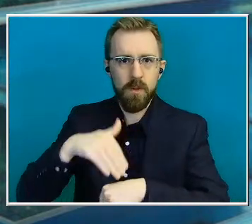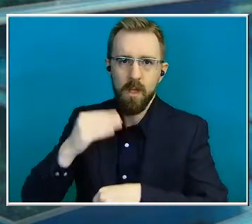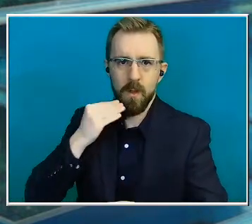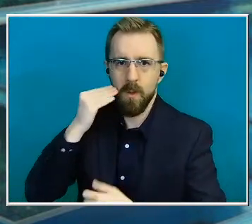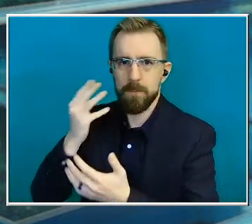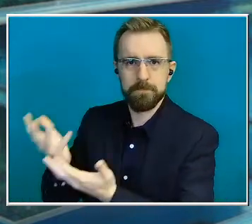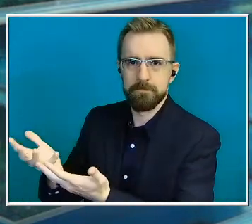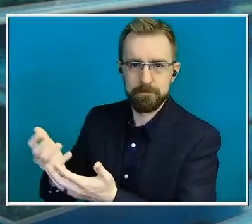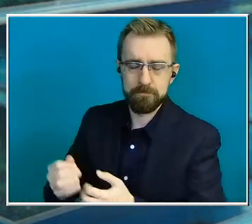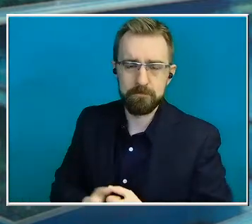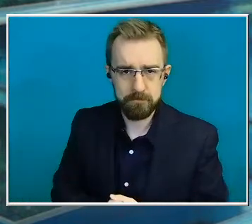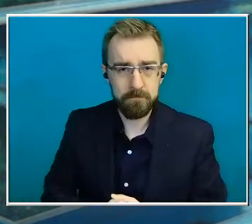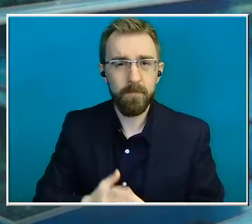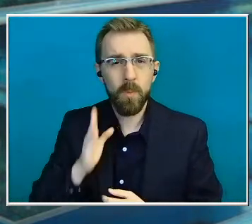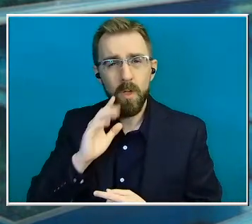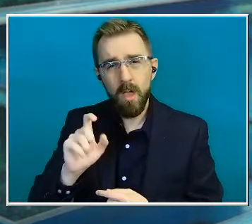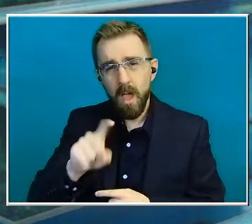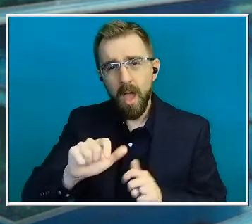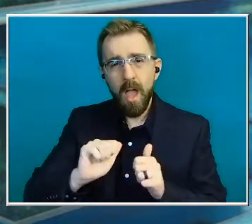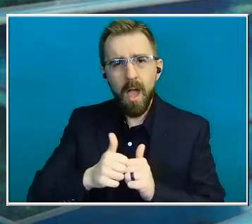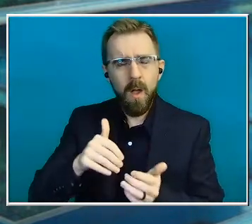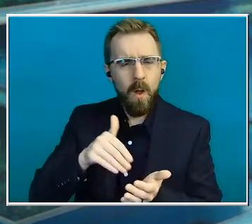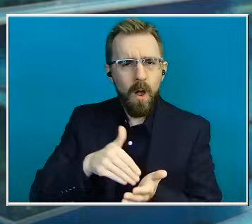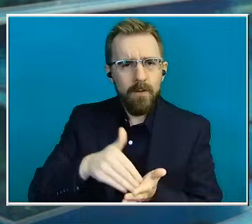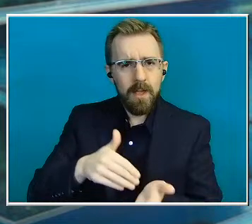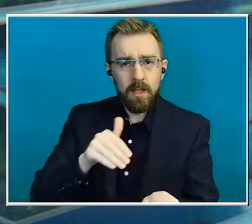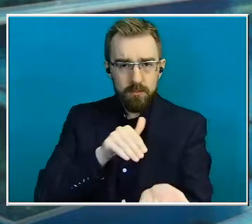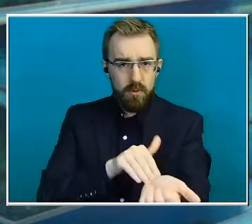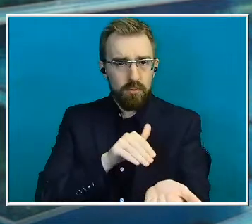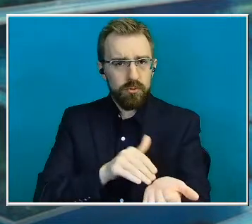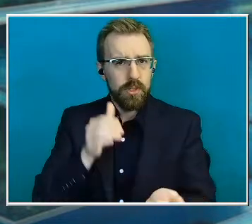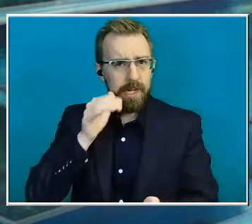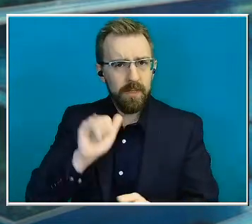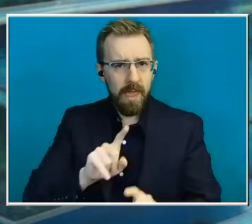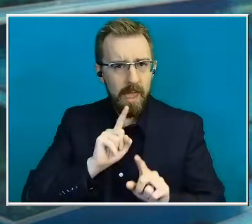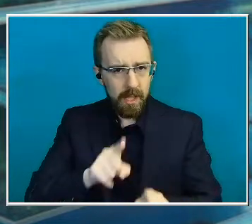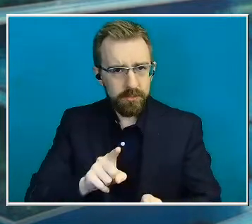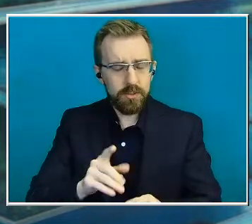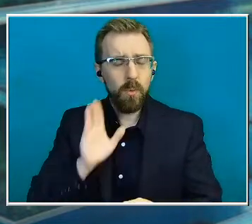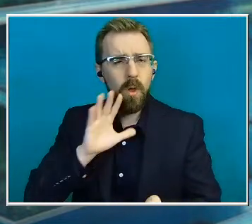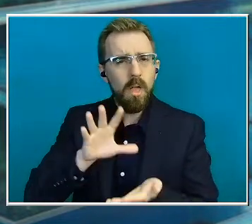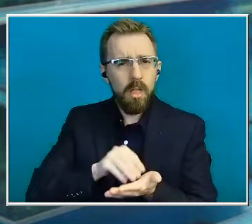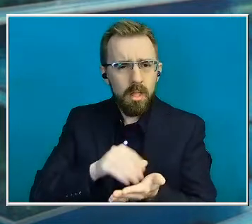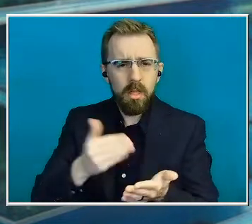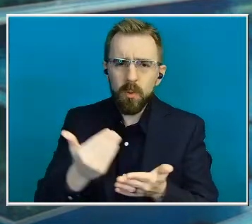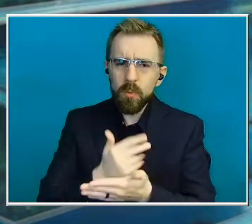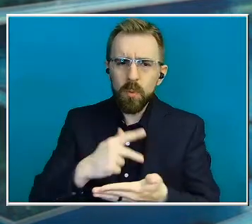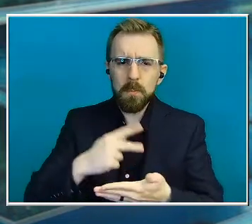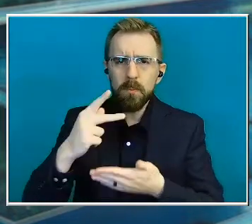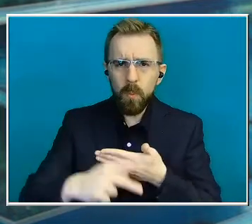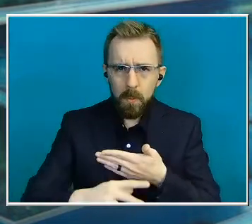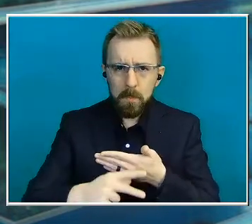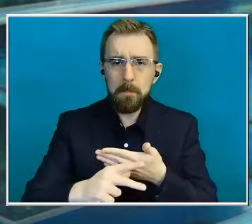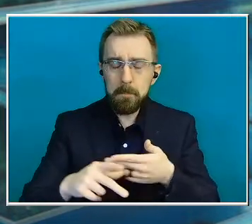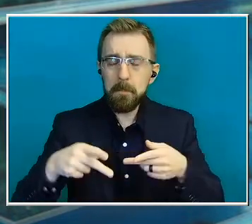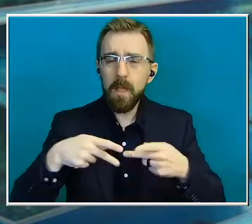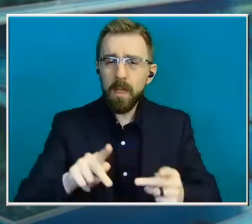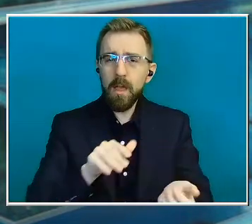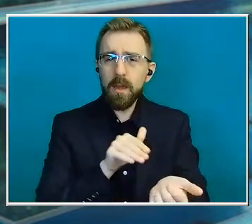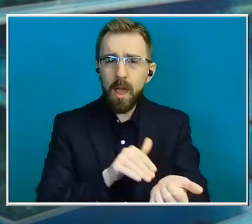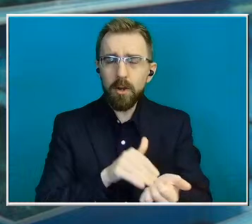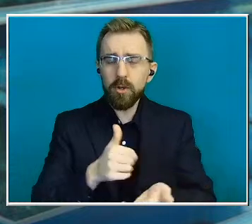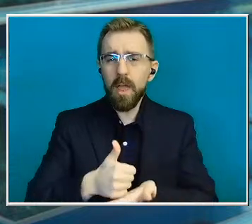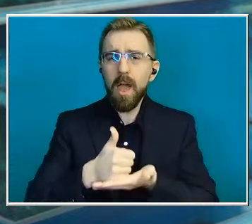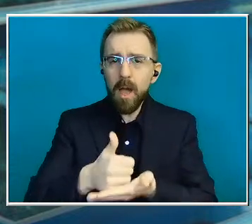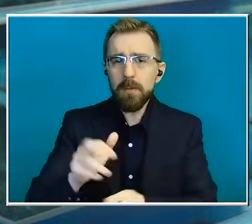to ask how often doctors hear this answer, and we'll learn about a new program that lets doctors help prescribe